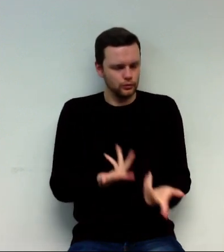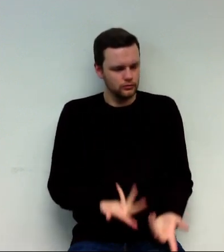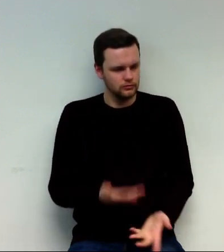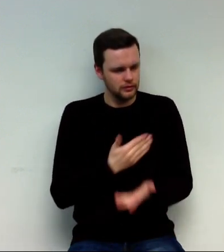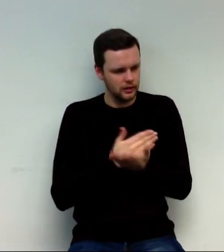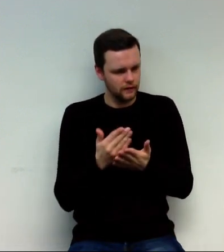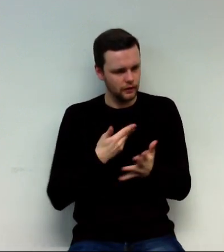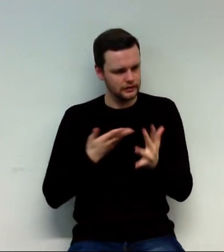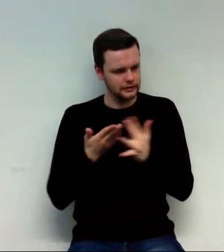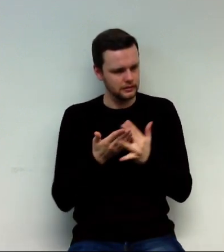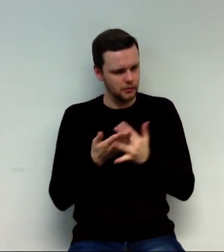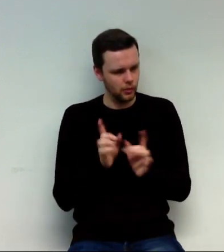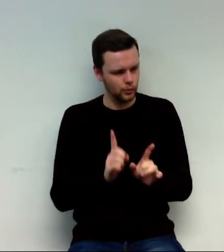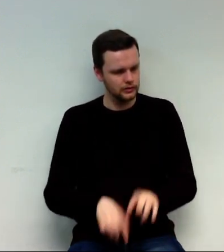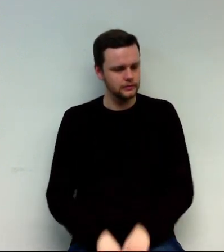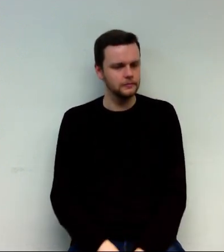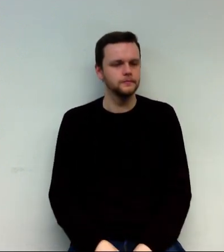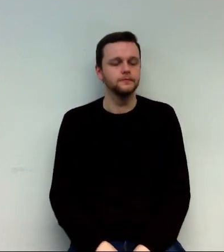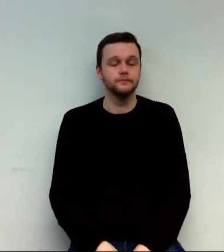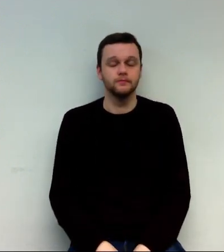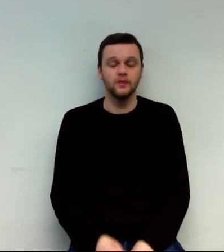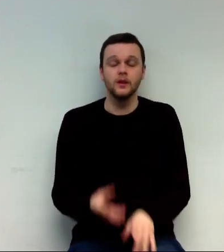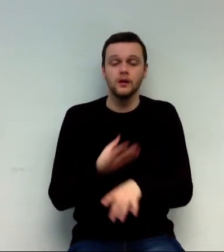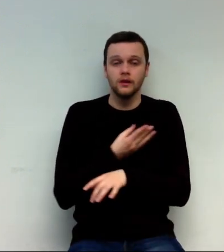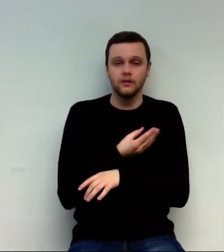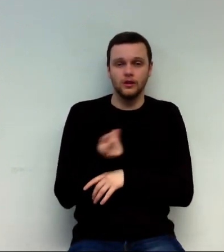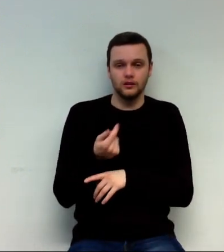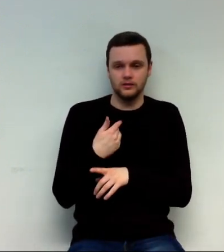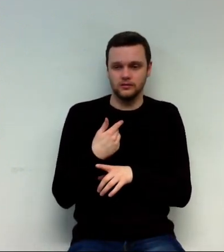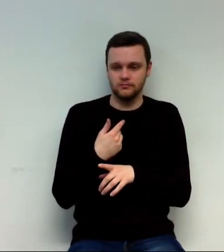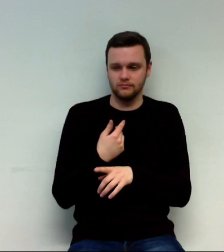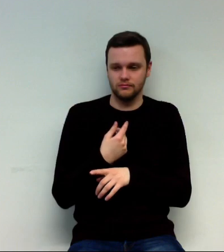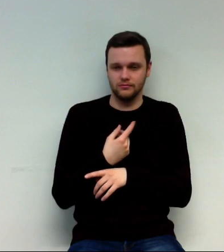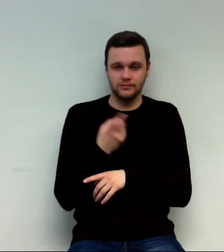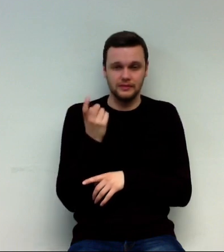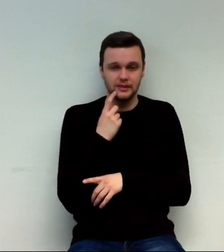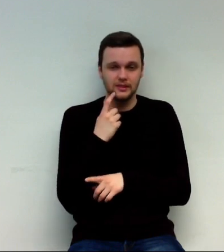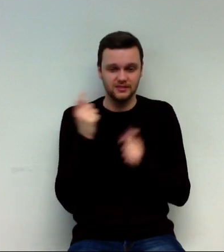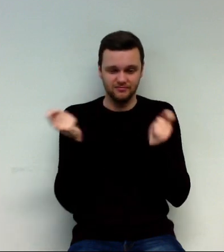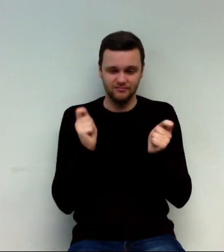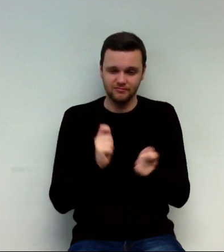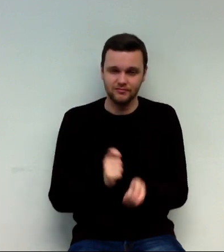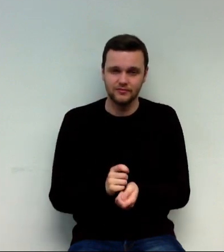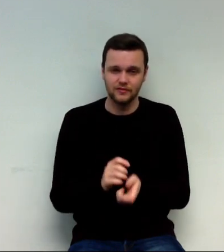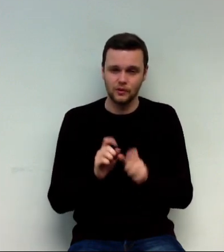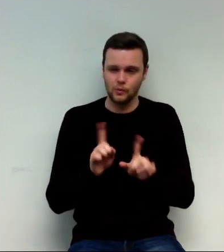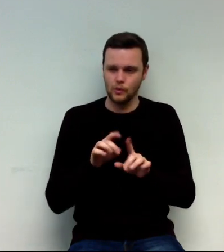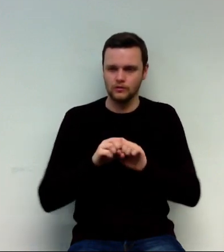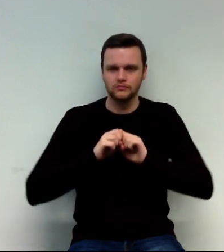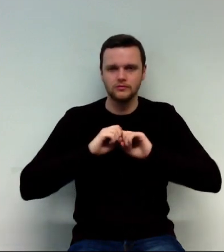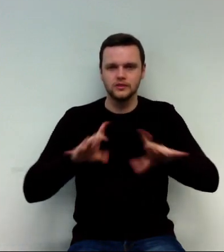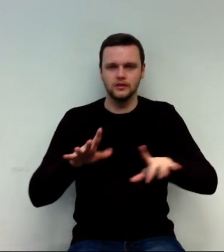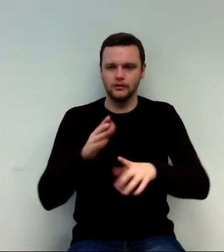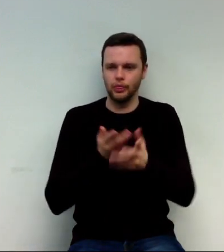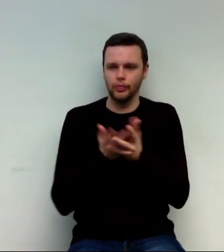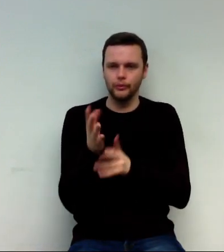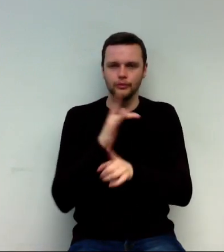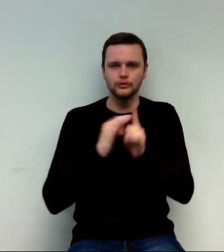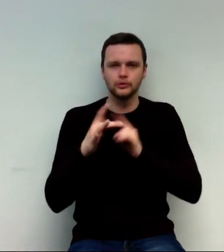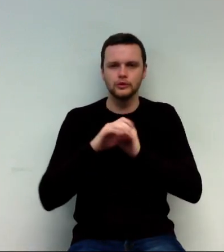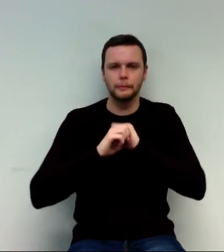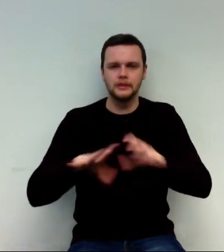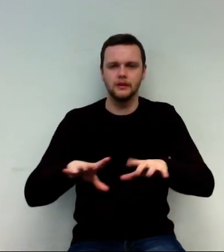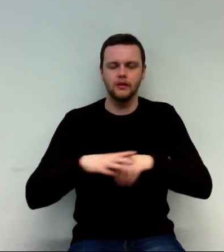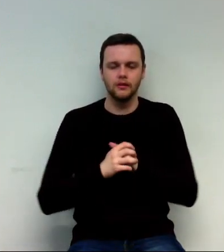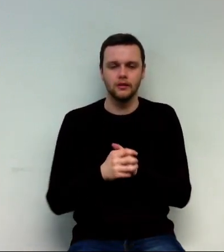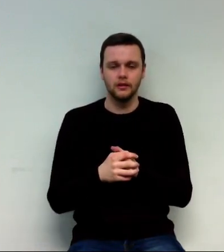accessible? So there are a couple of really straightforward adaptations you can make to what you're sharing on your various social media channels that